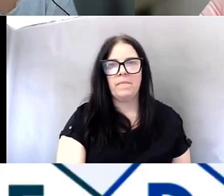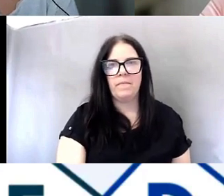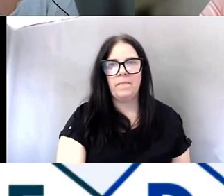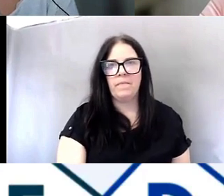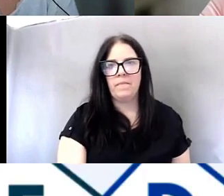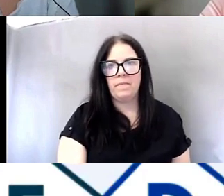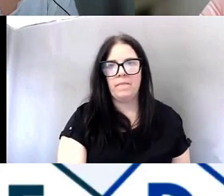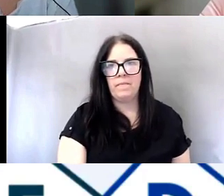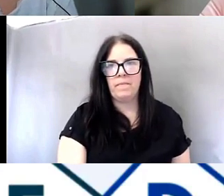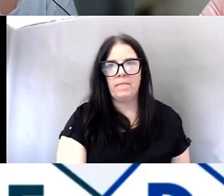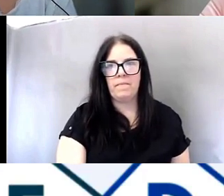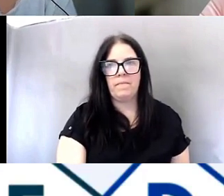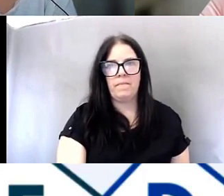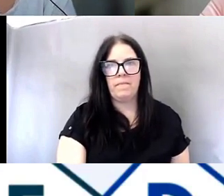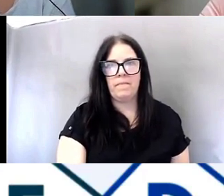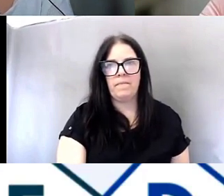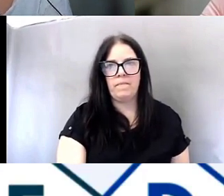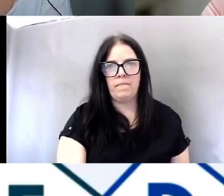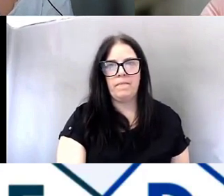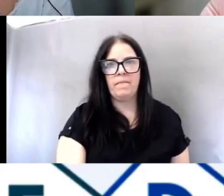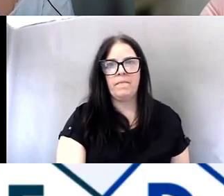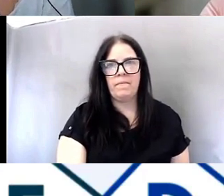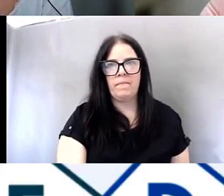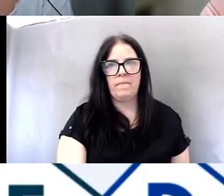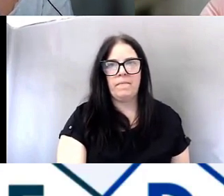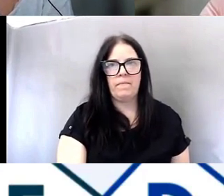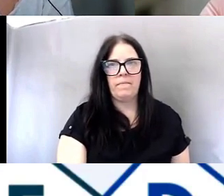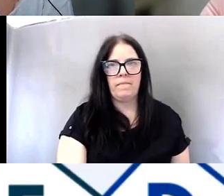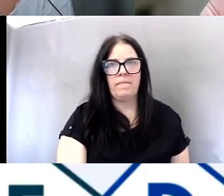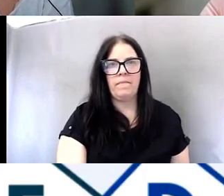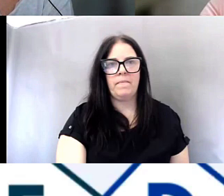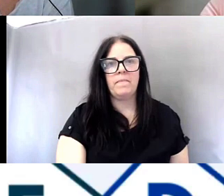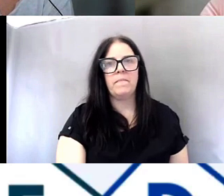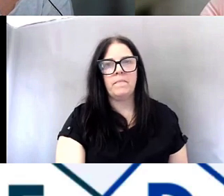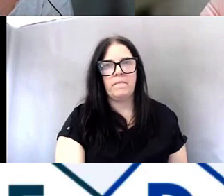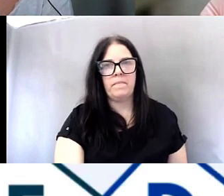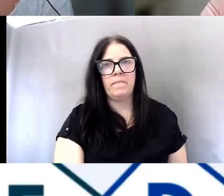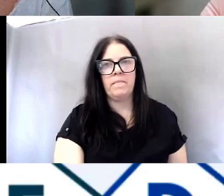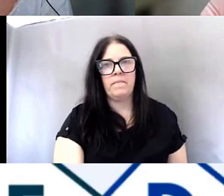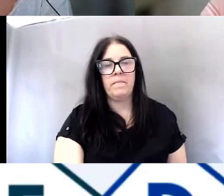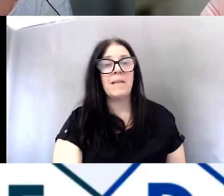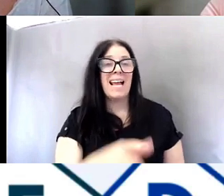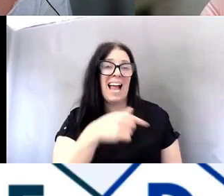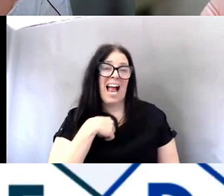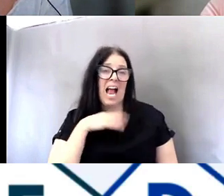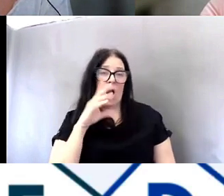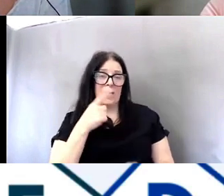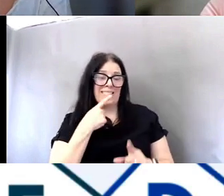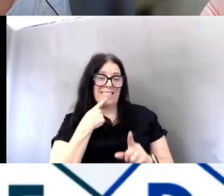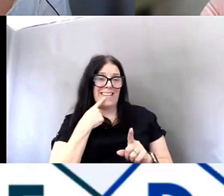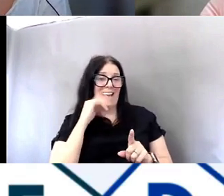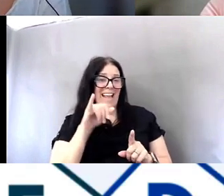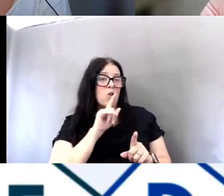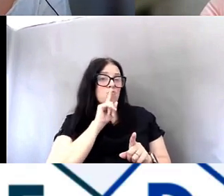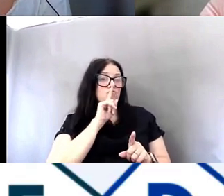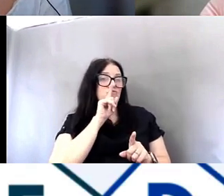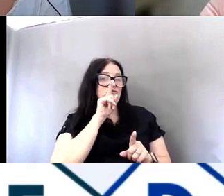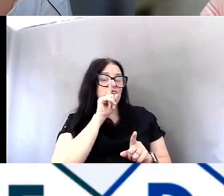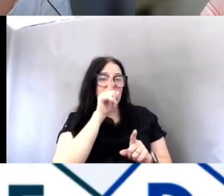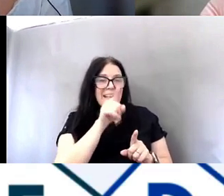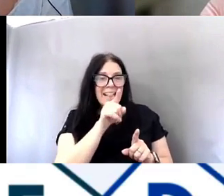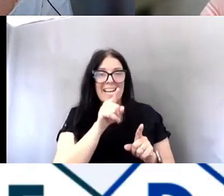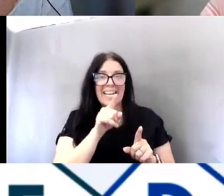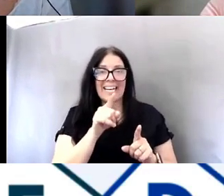Hey, and I would say it really was the pandemic that it got us motivated and compelled us to really